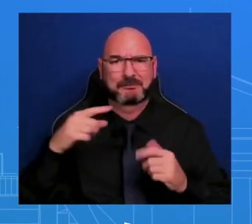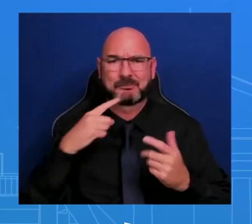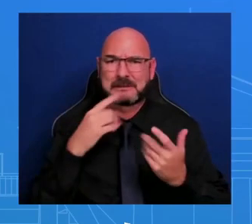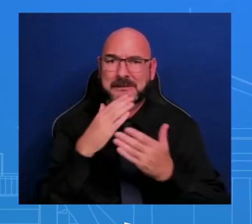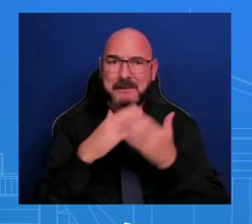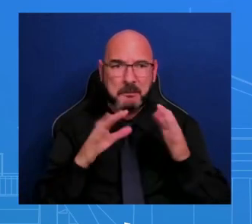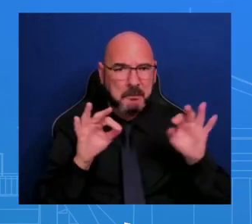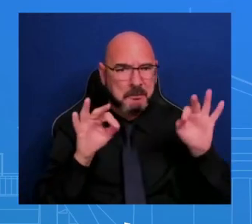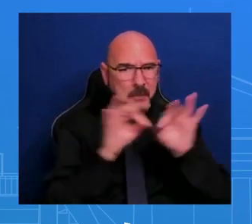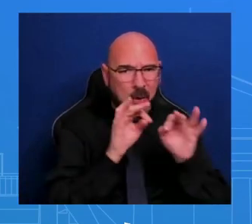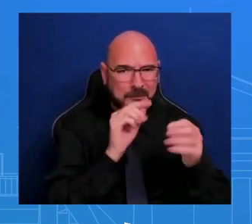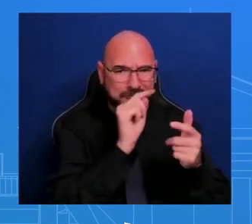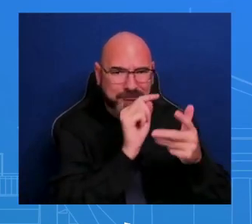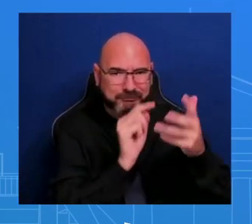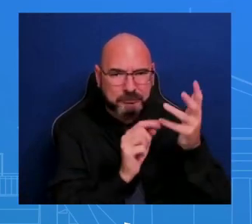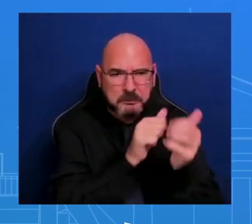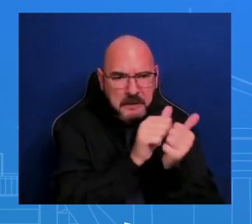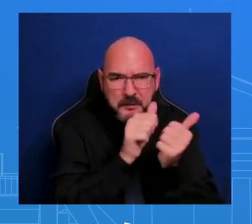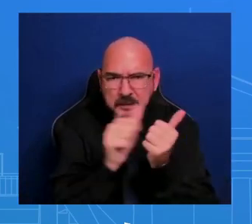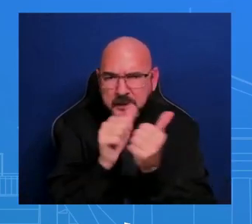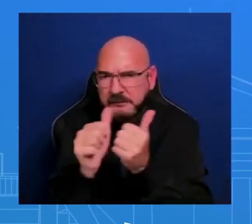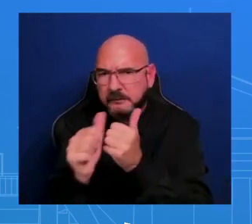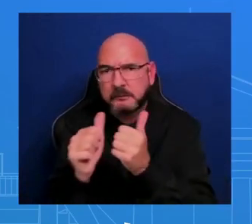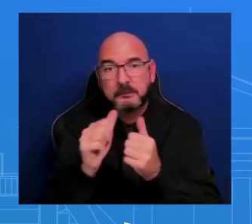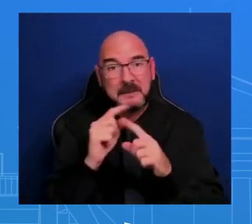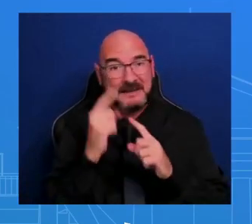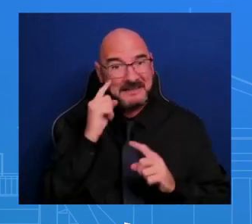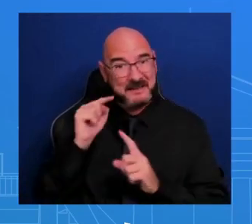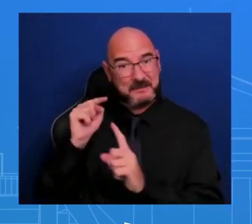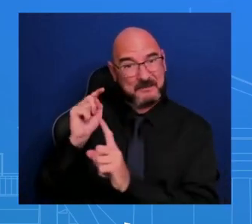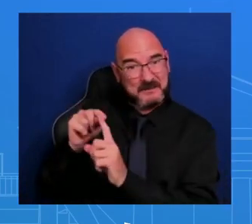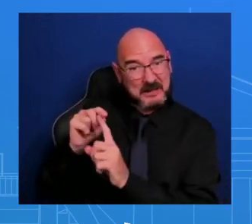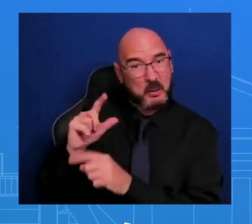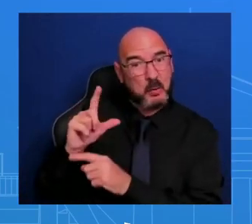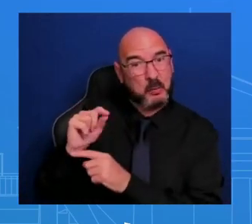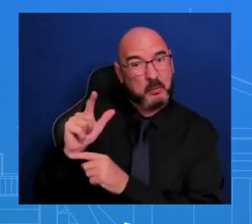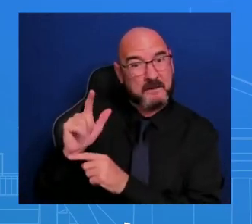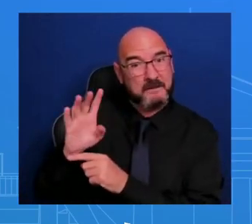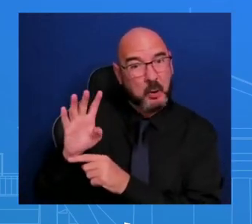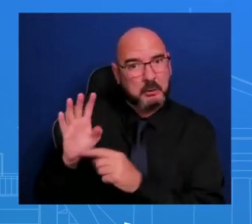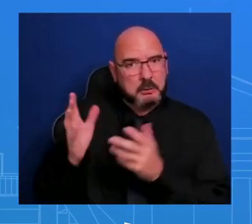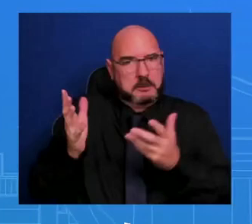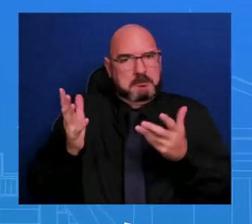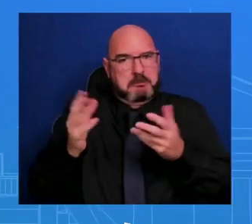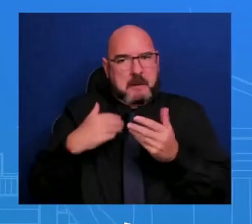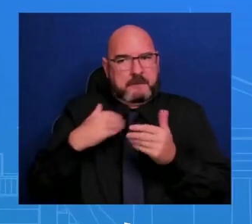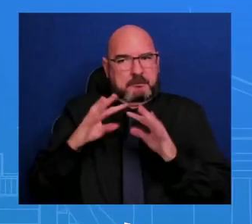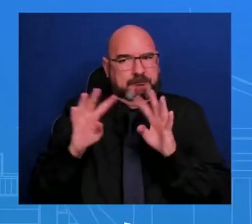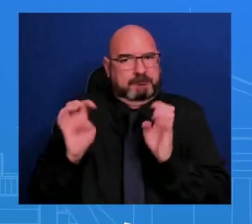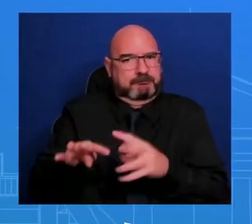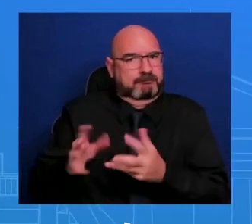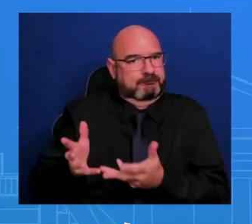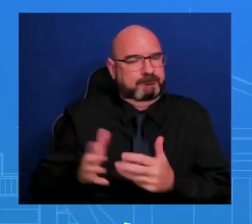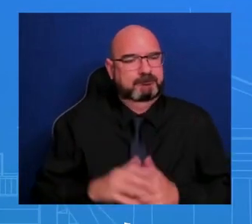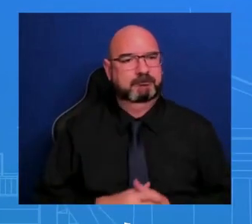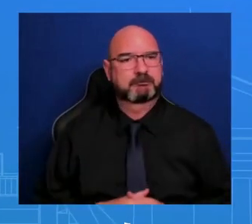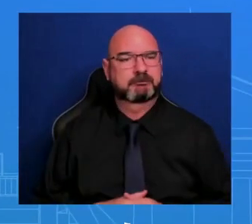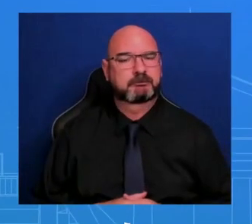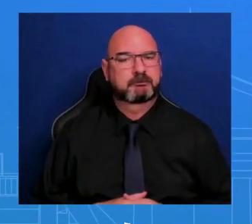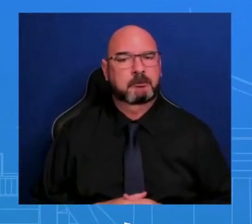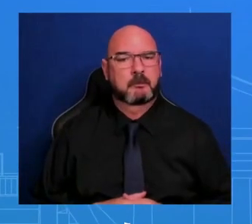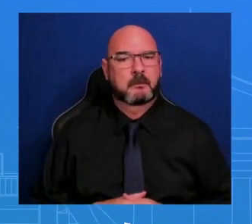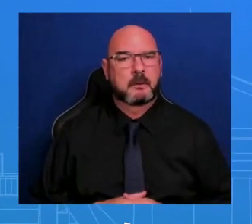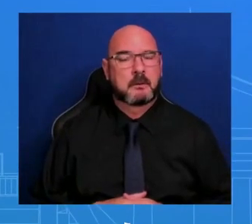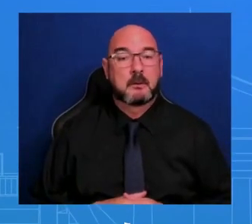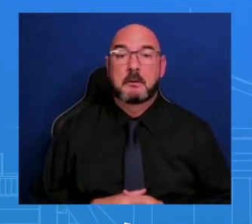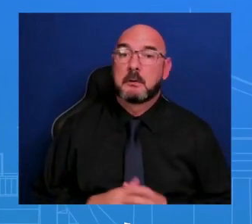that on the 2024 from here. Go ahead, Kim. Republicans have selected Tom Emmer as their speaker nominee. I know you said very often that the White House